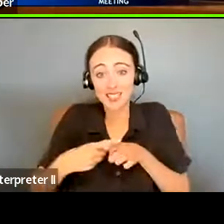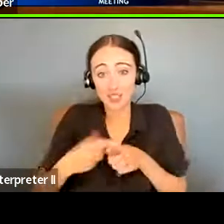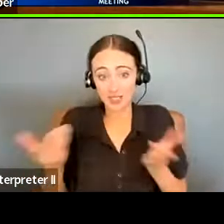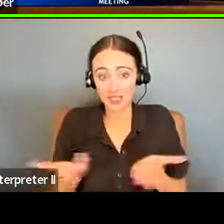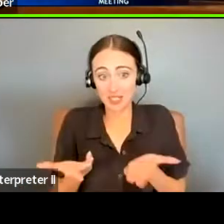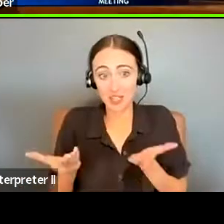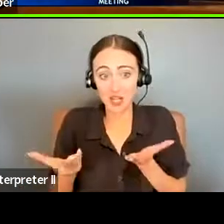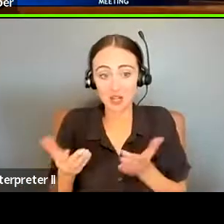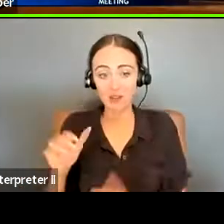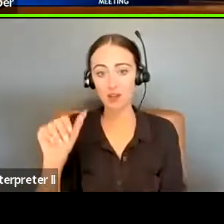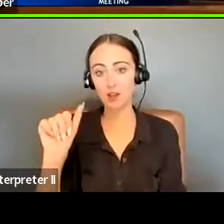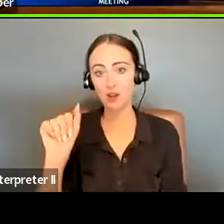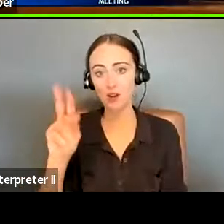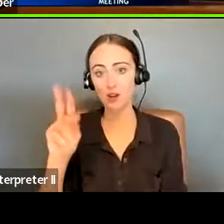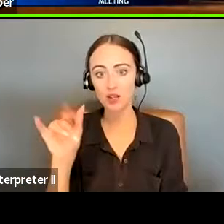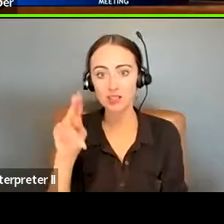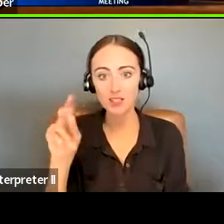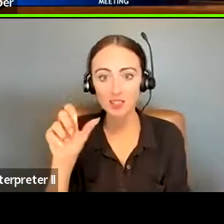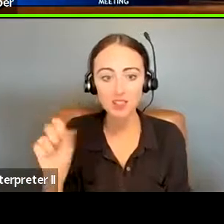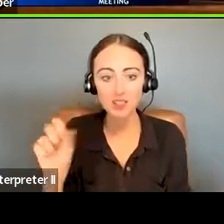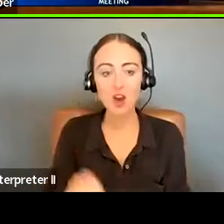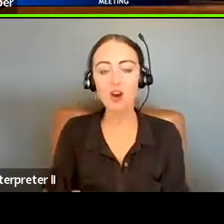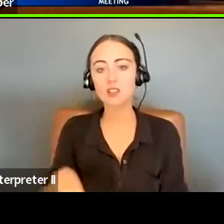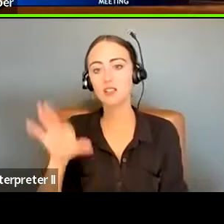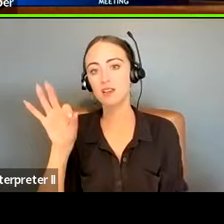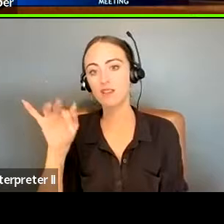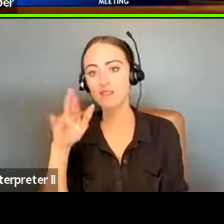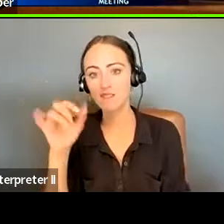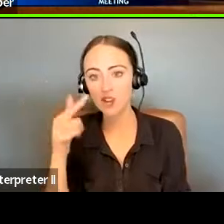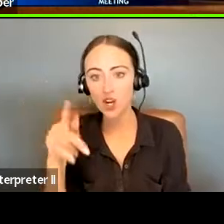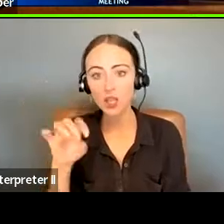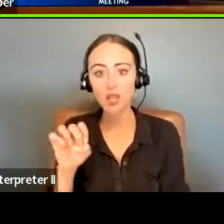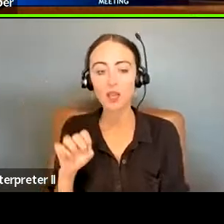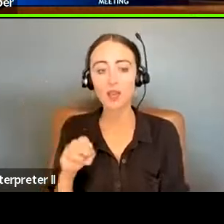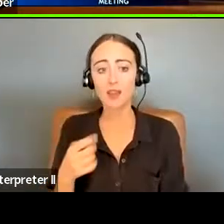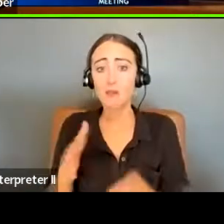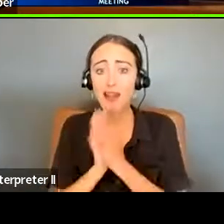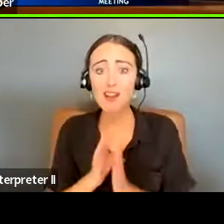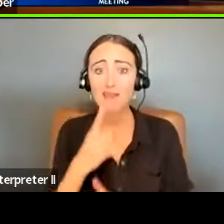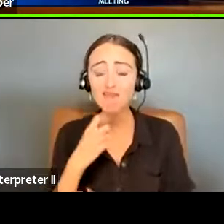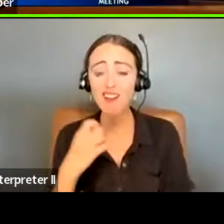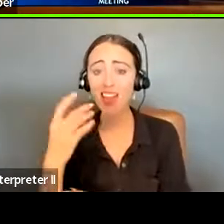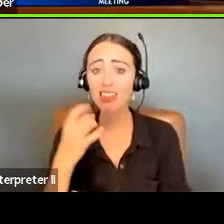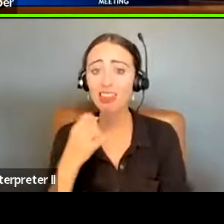like Arkansas and Iowa, Arkansas and Fairgate, where I've asked for red lights,